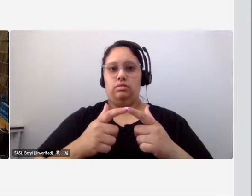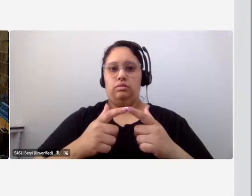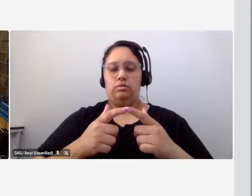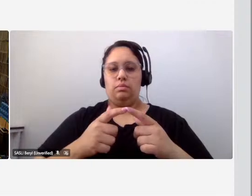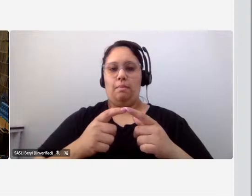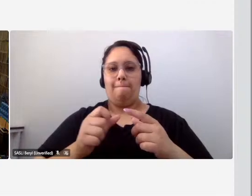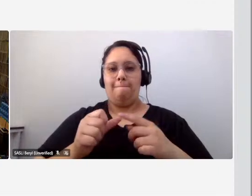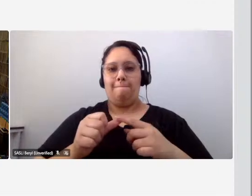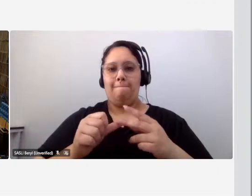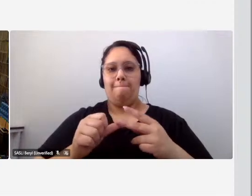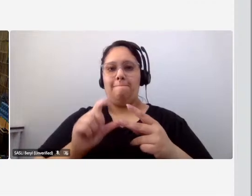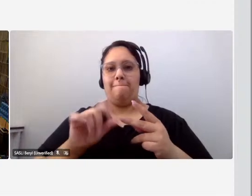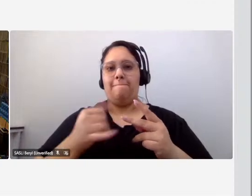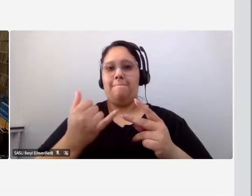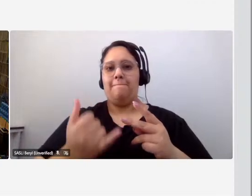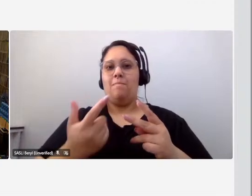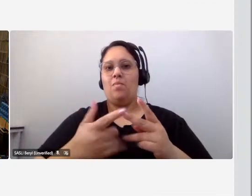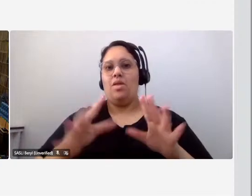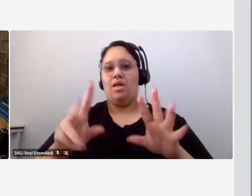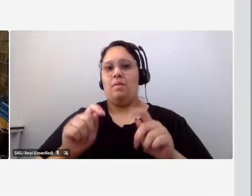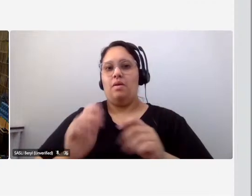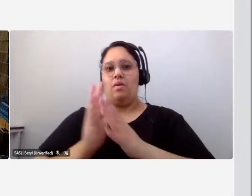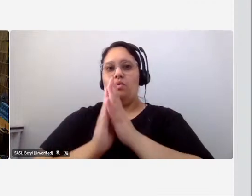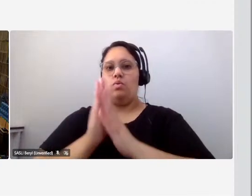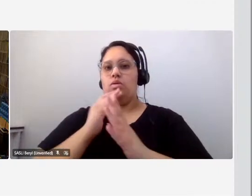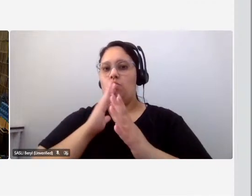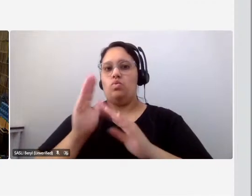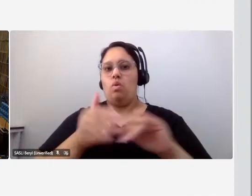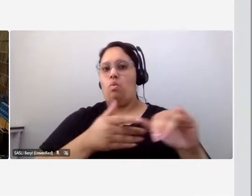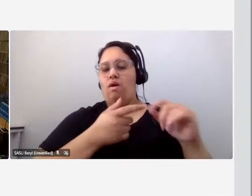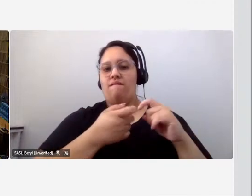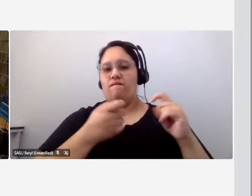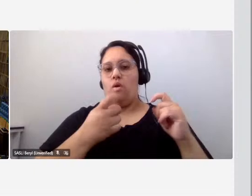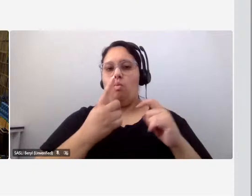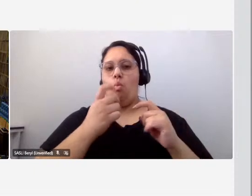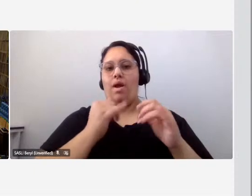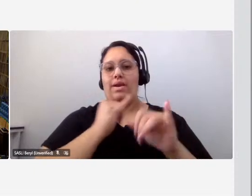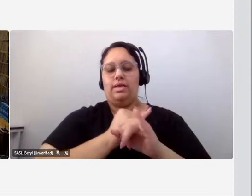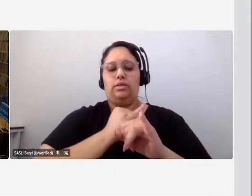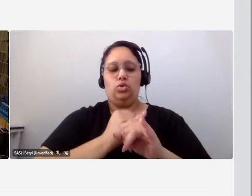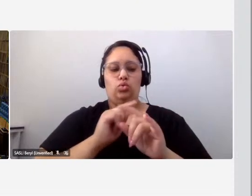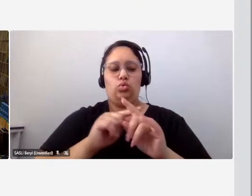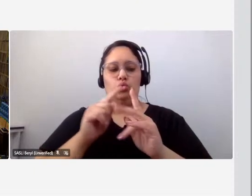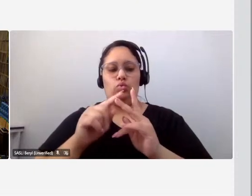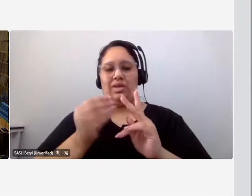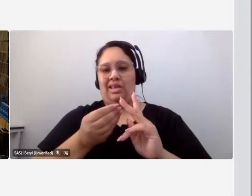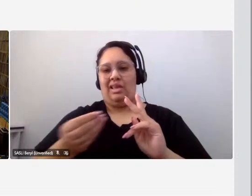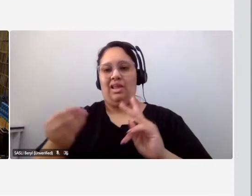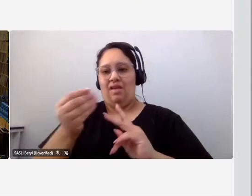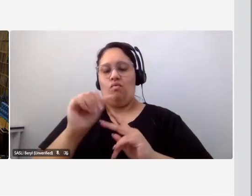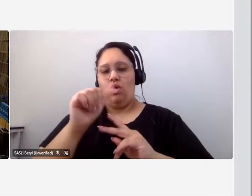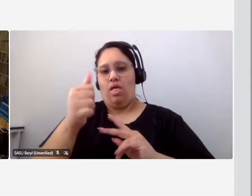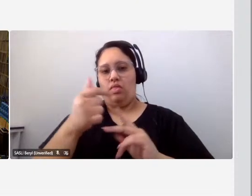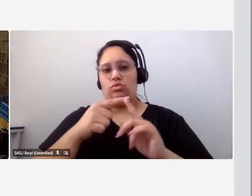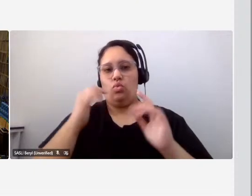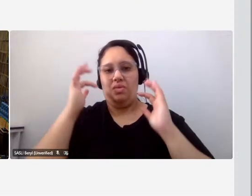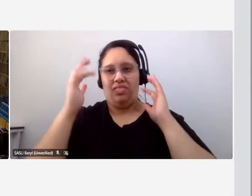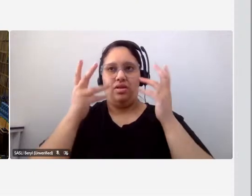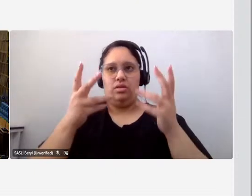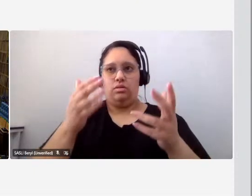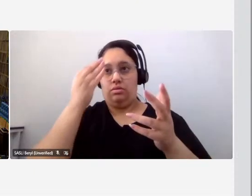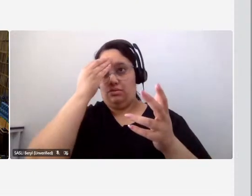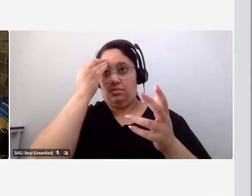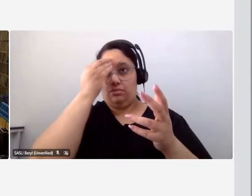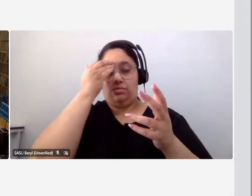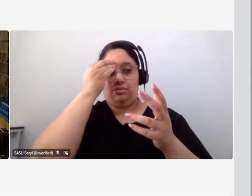is being done for Cape Town. One, you know, we don't want to take away from one entity to give to another. That's the thinking here. We